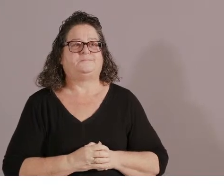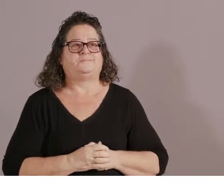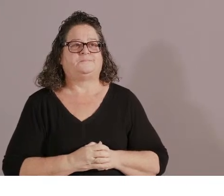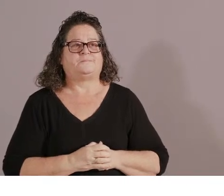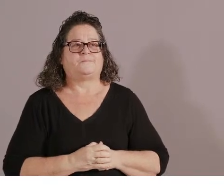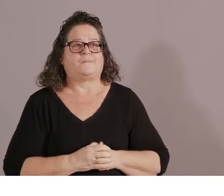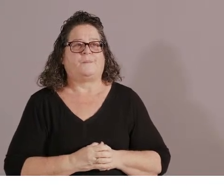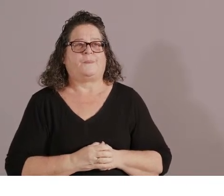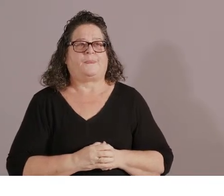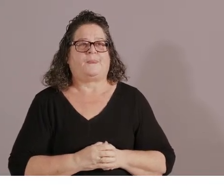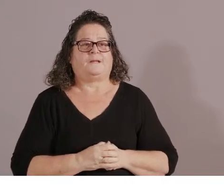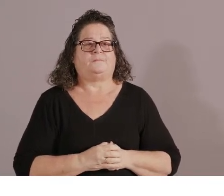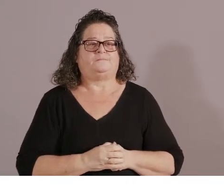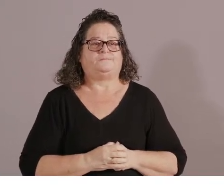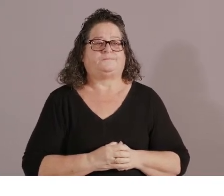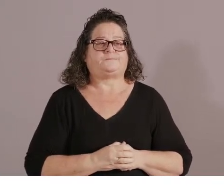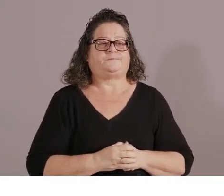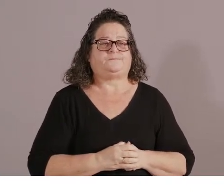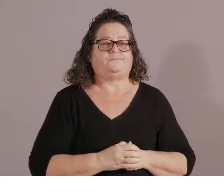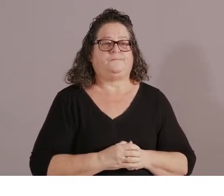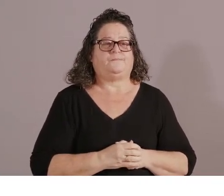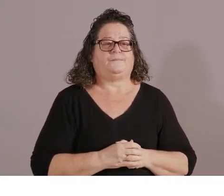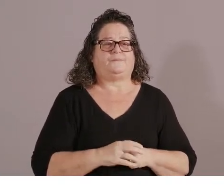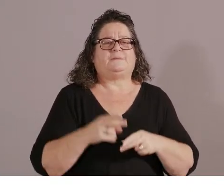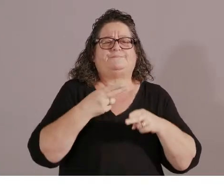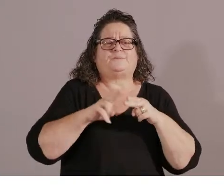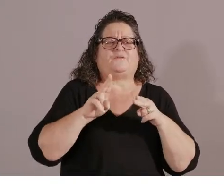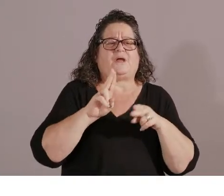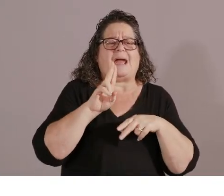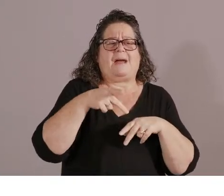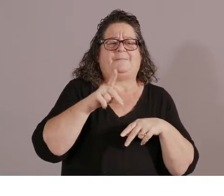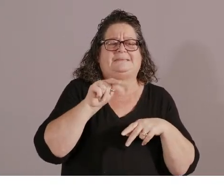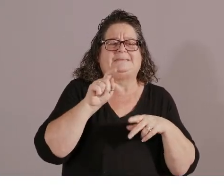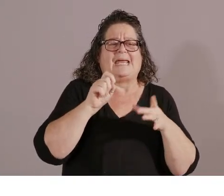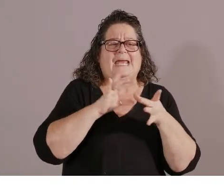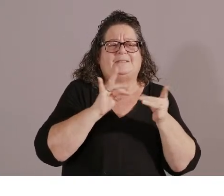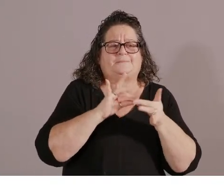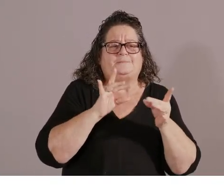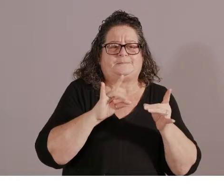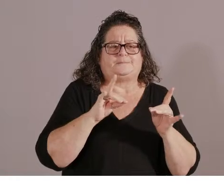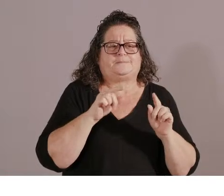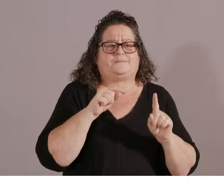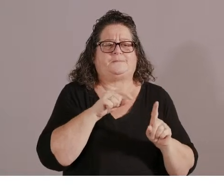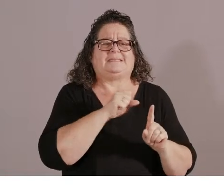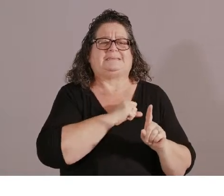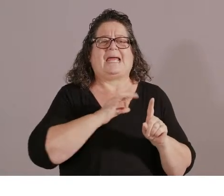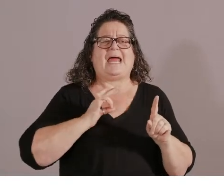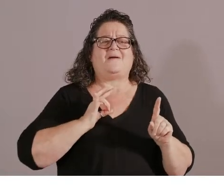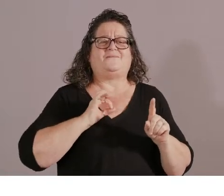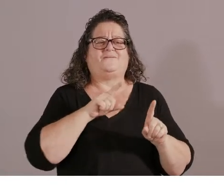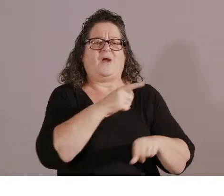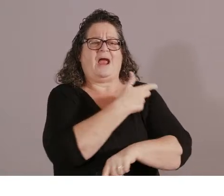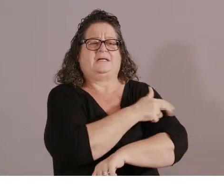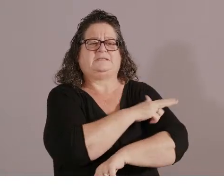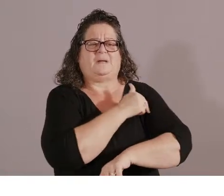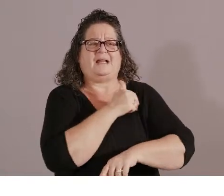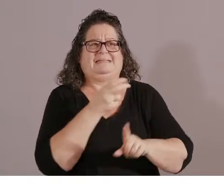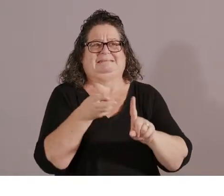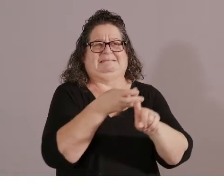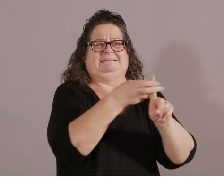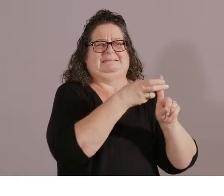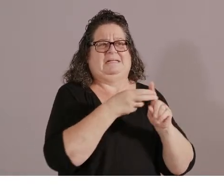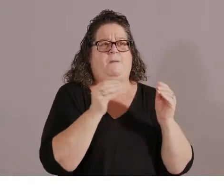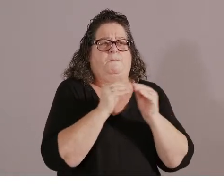Just a brief update on our staffing initiative. So we are currently recruiting over 750 nurses.